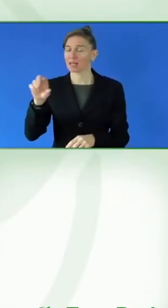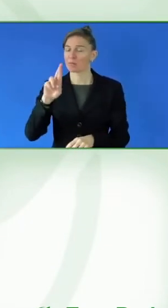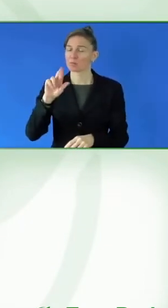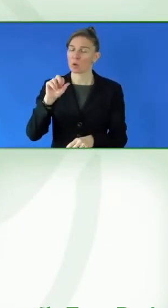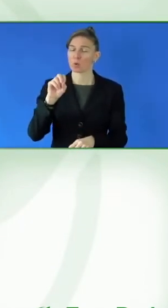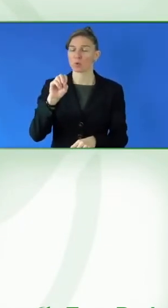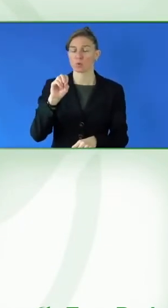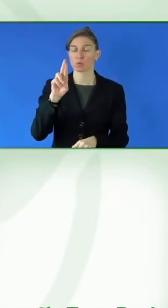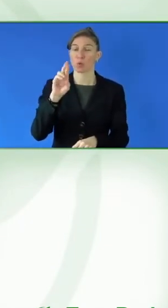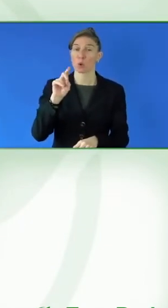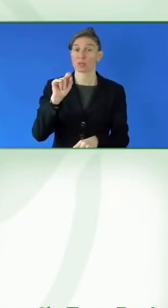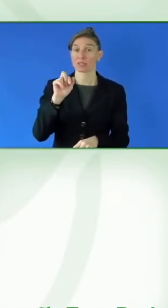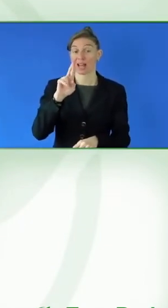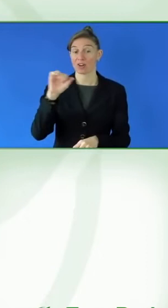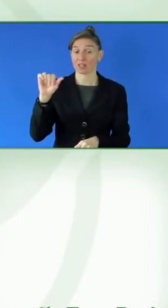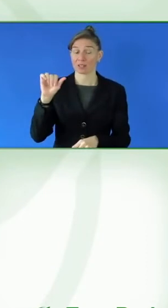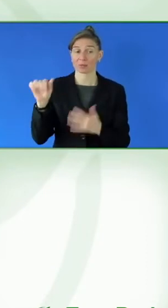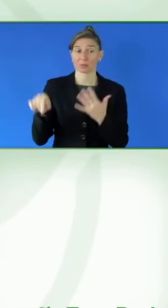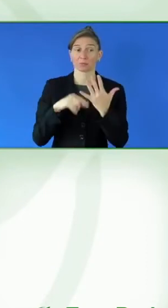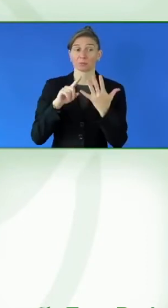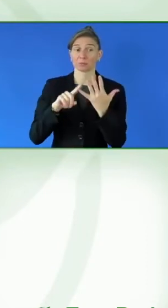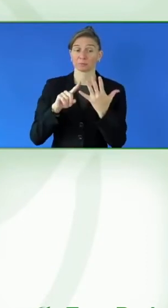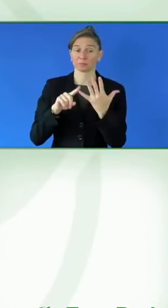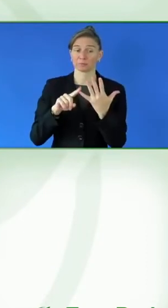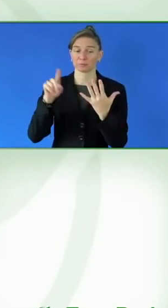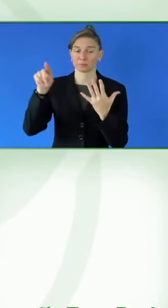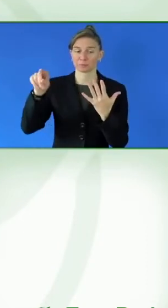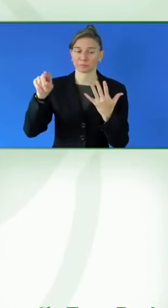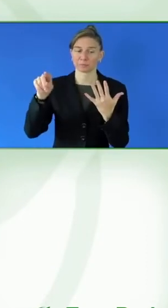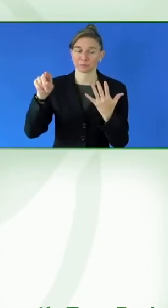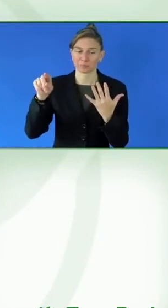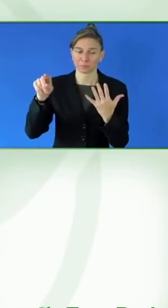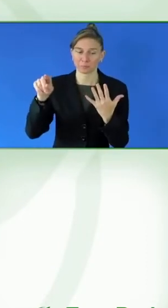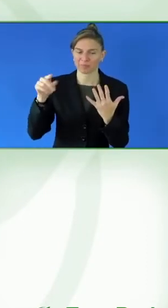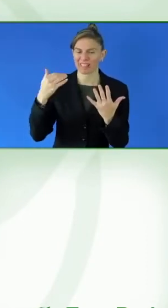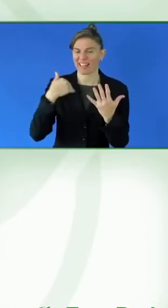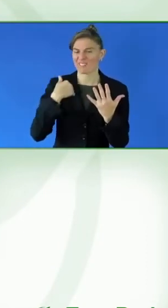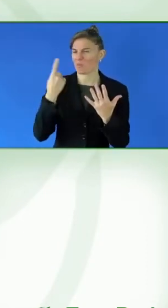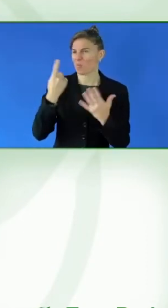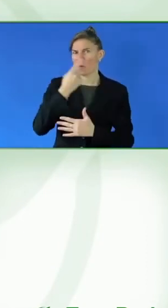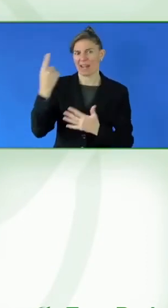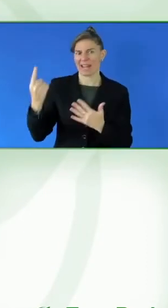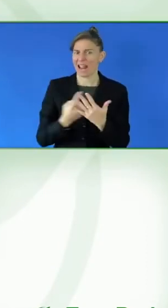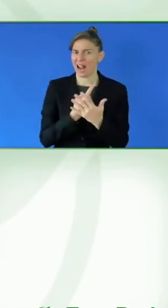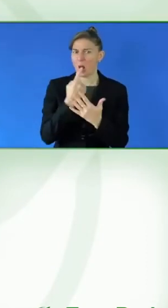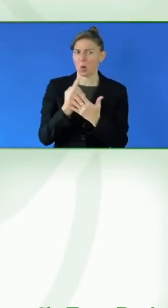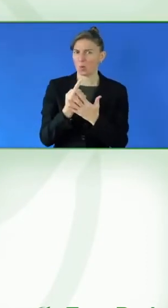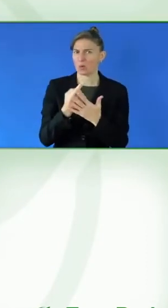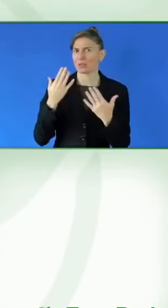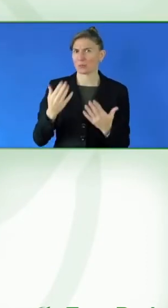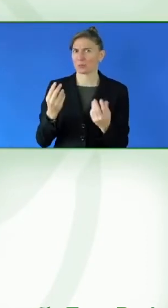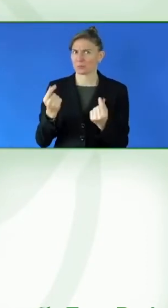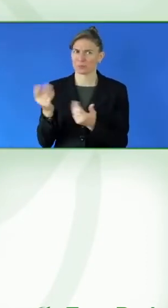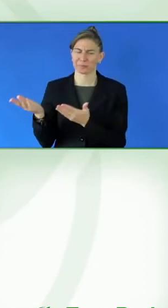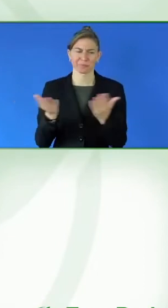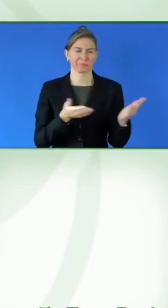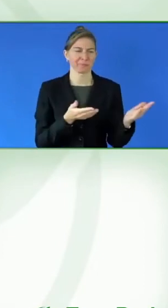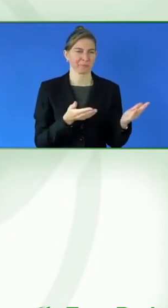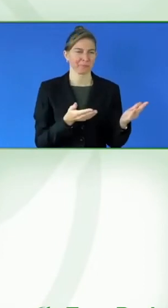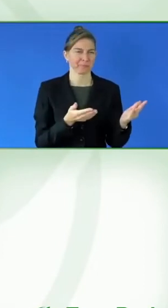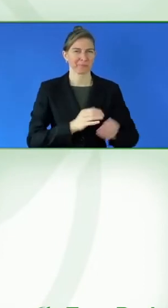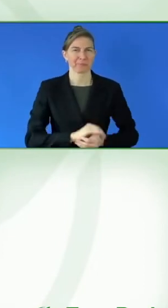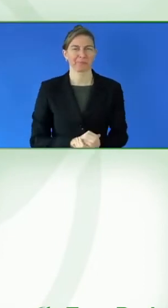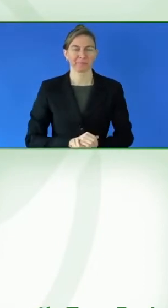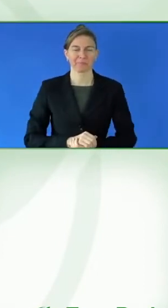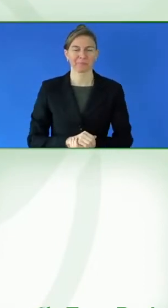Charu Chadha. So without further ado, because we only have an hour, I will hand it off to Georg. Thank you. Thank you so